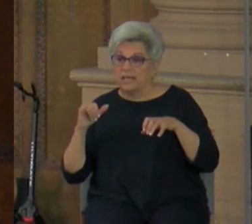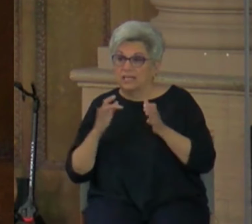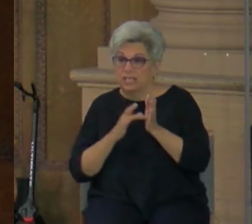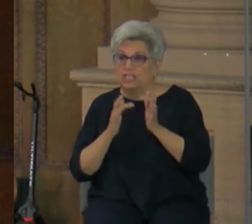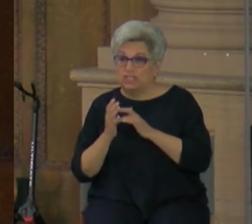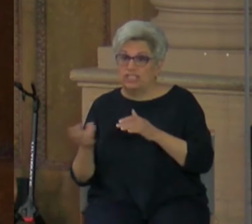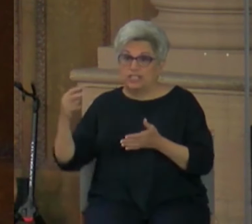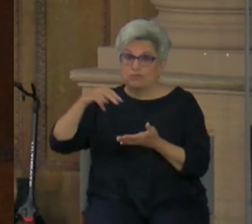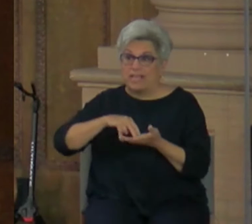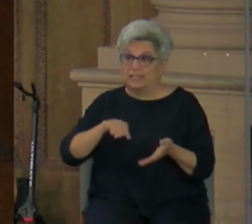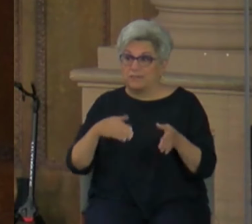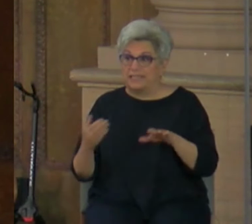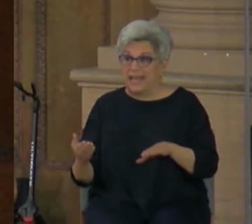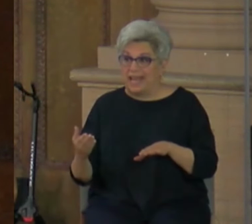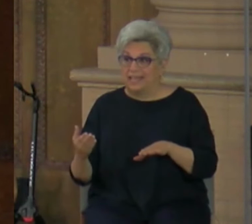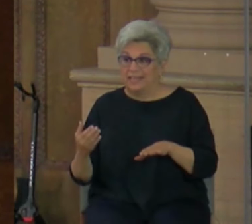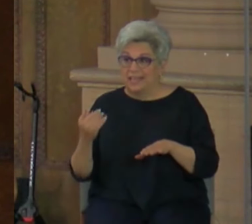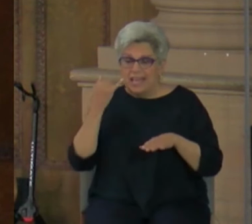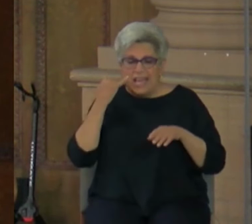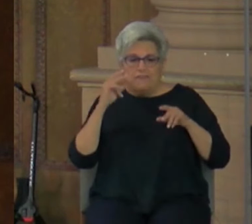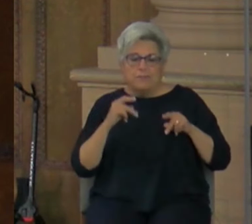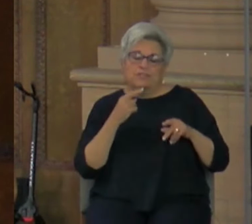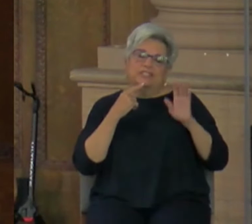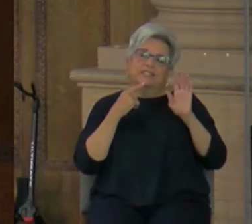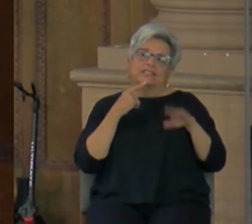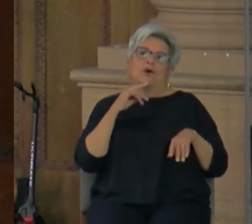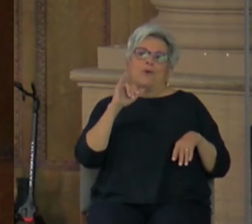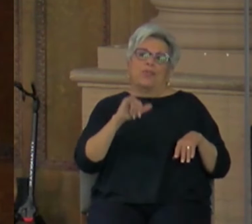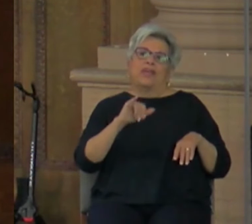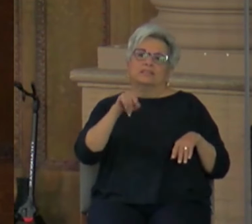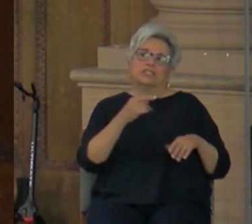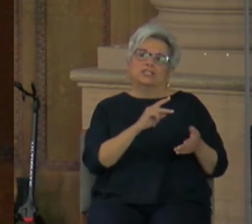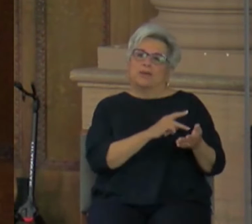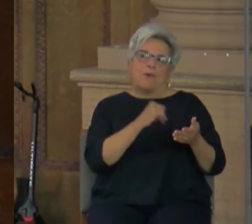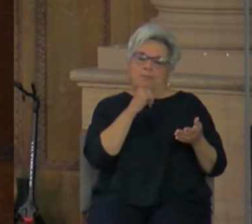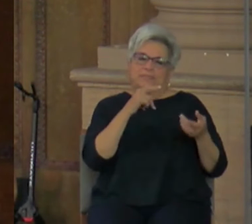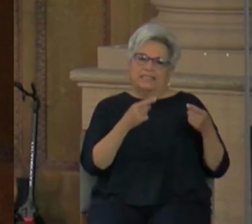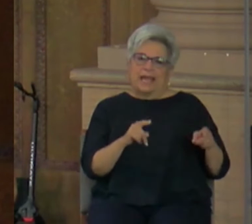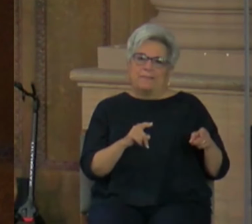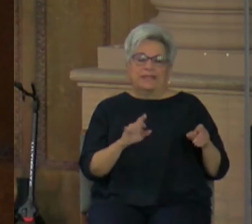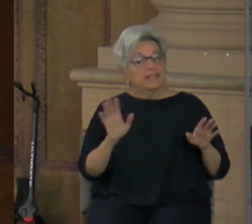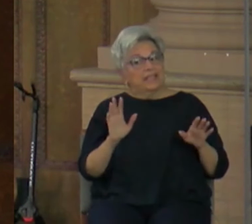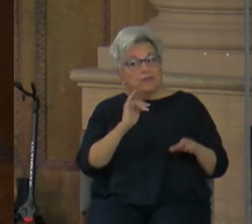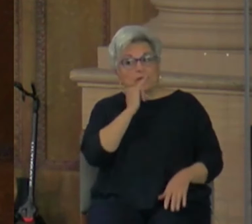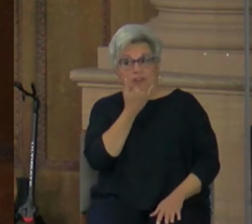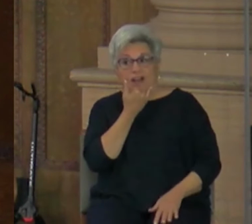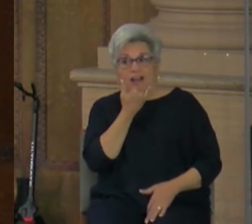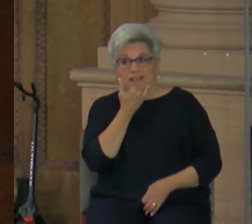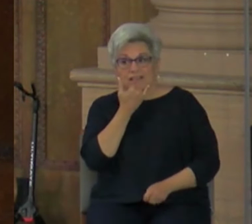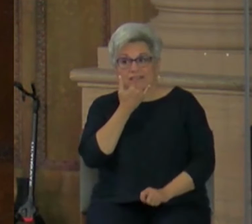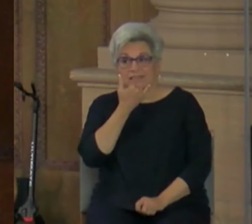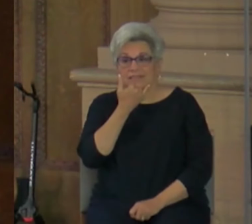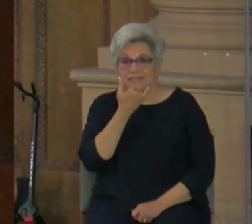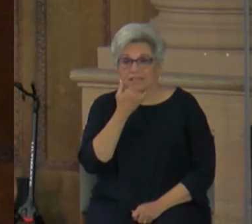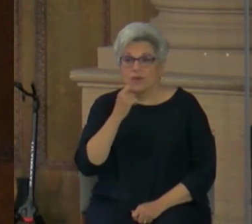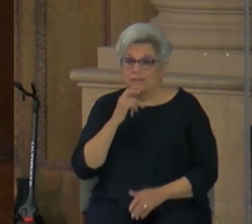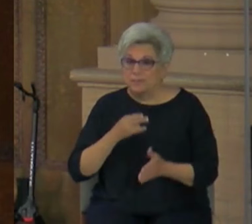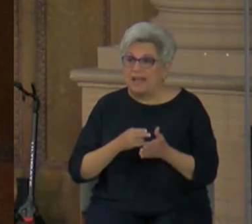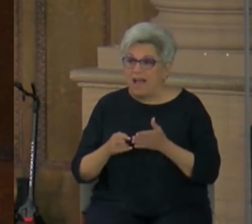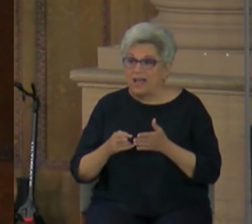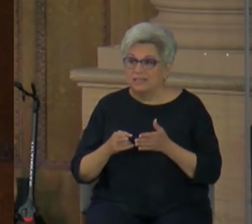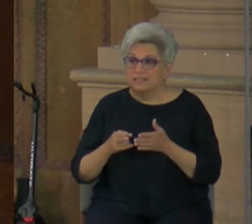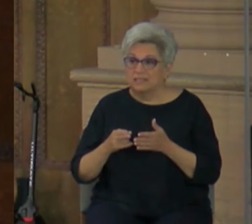and we can say, oh, well, that must just be a poem because I can't believe that would happen. But that would be dishonest. We actually have to be honest with the form